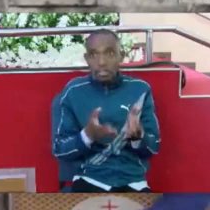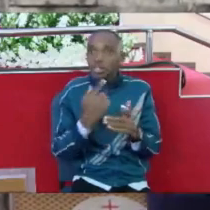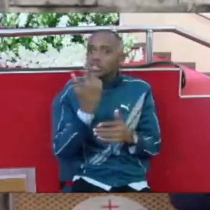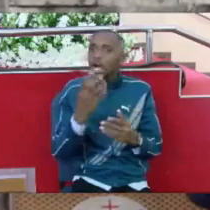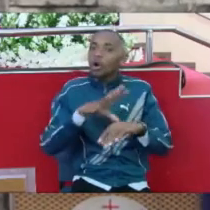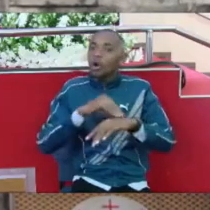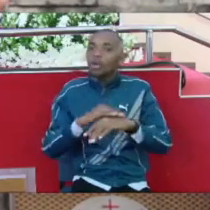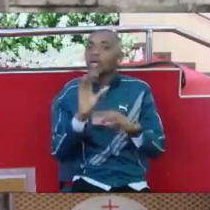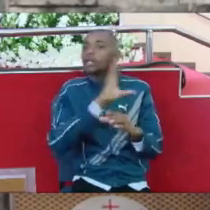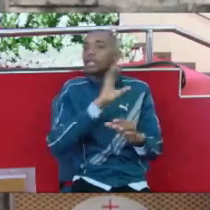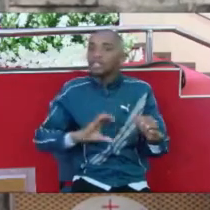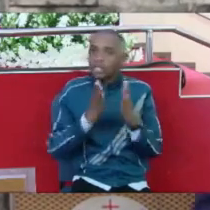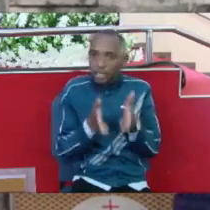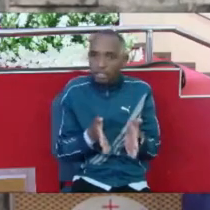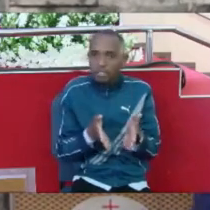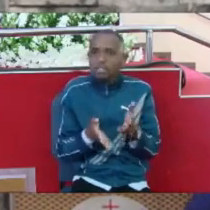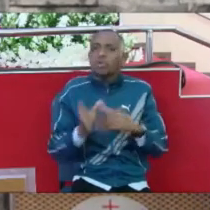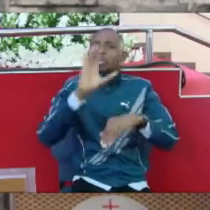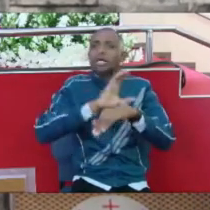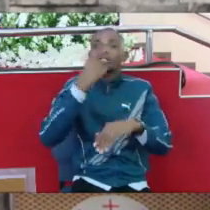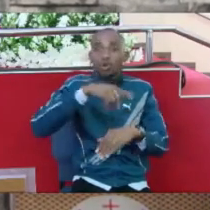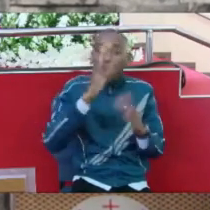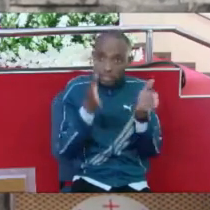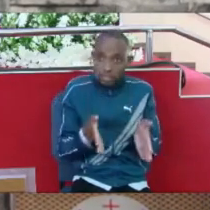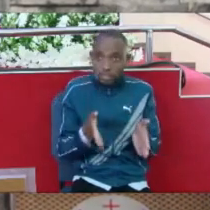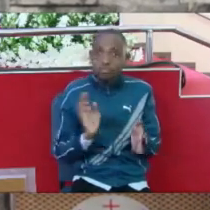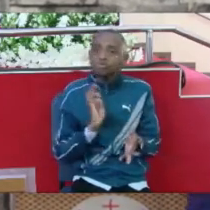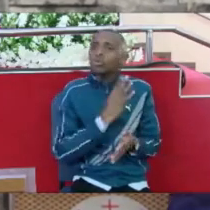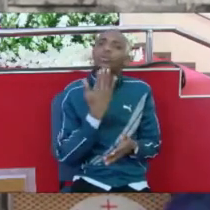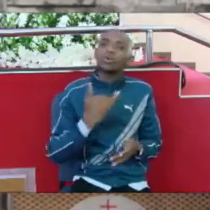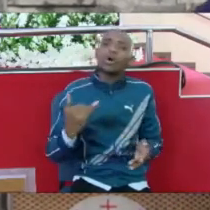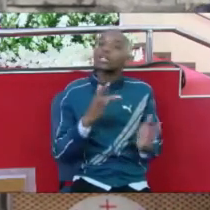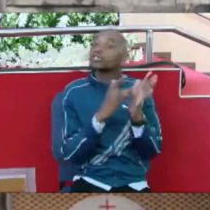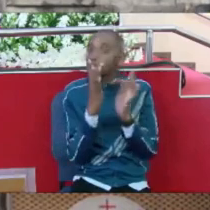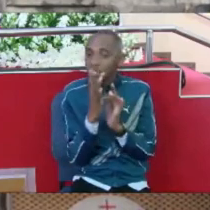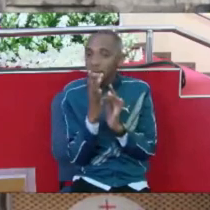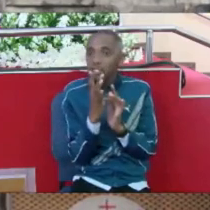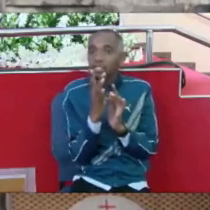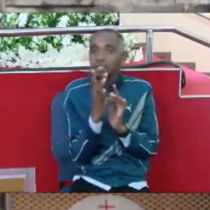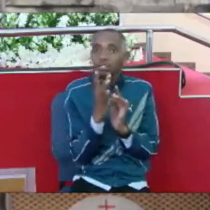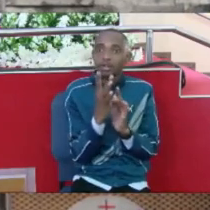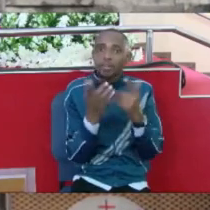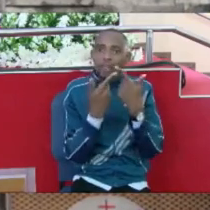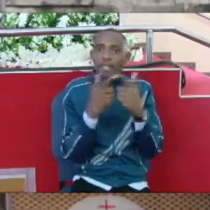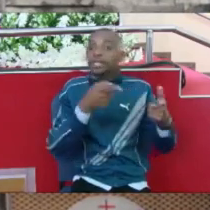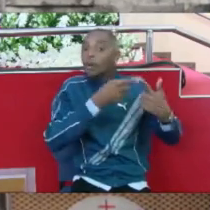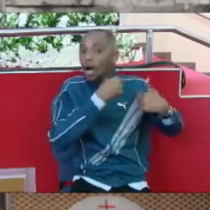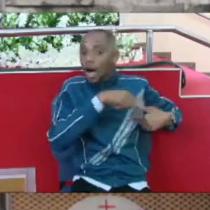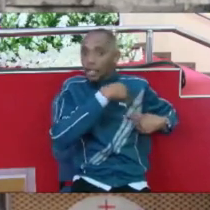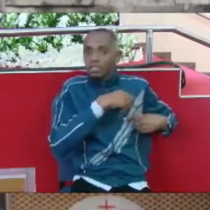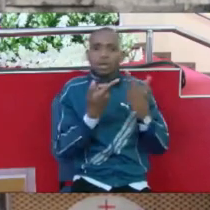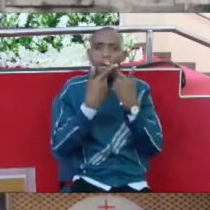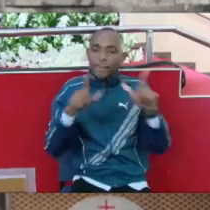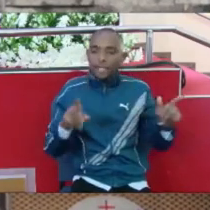Christians, so-called churchgoers, we want Jesus in our hearts, but we